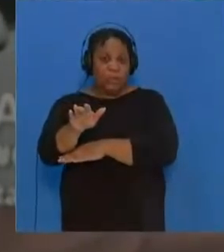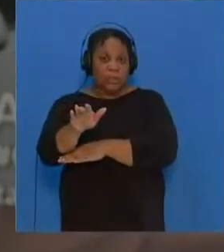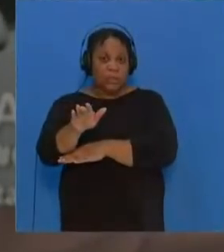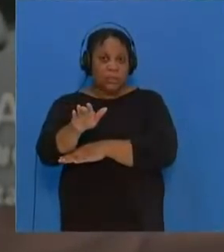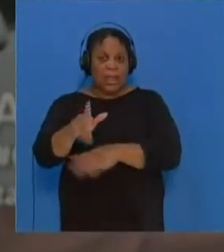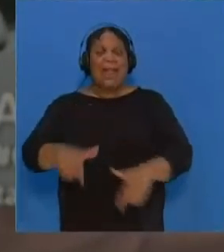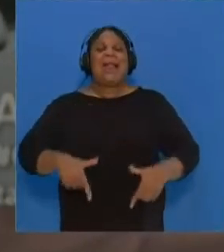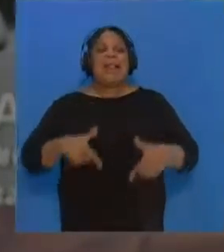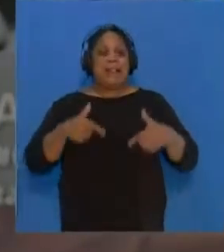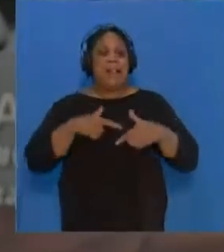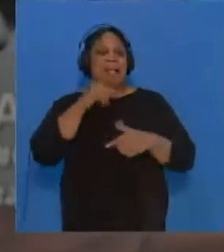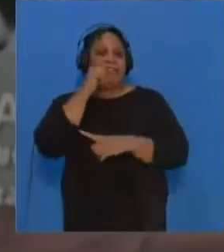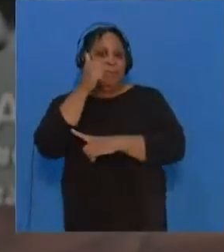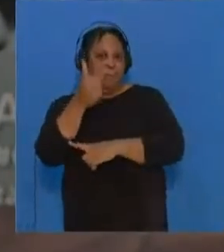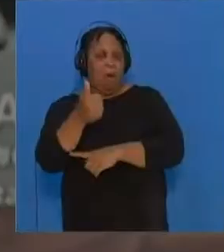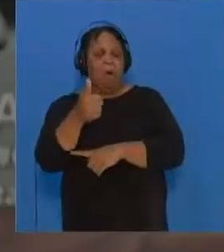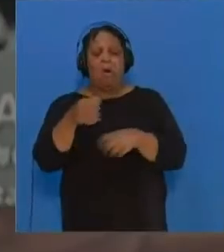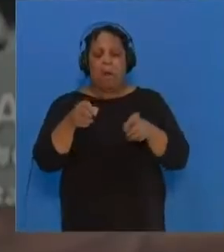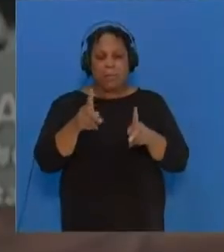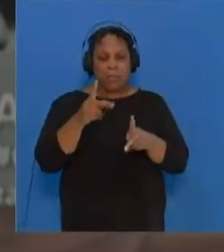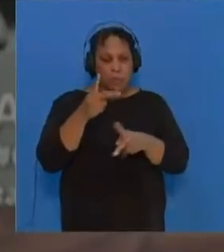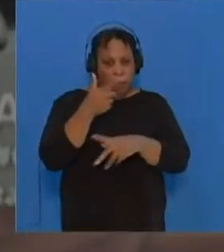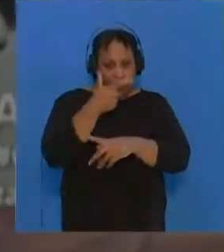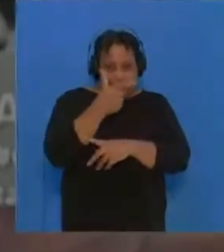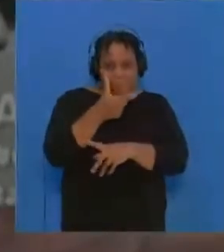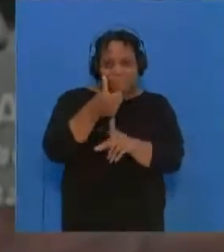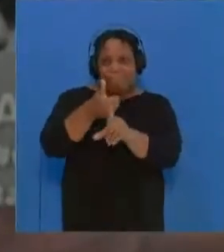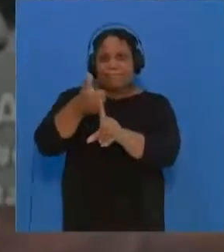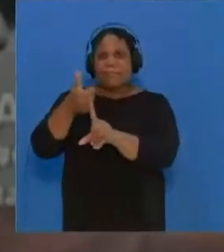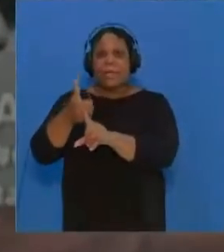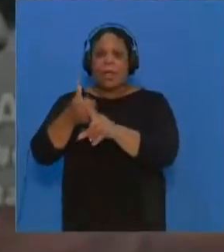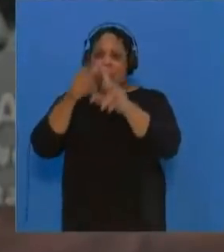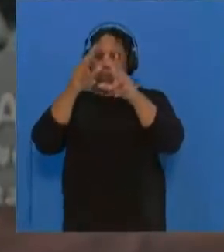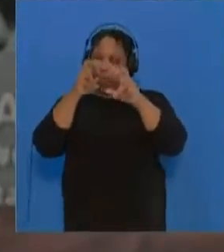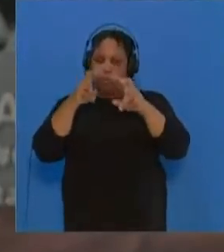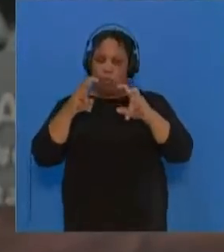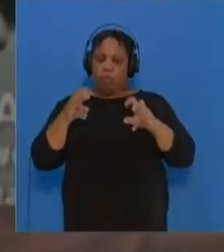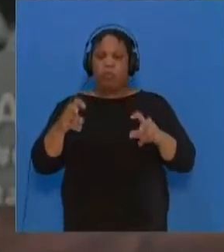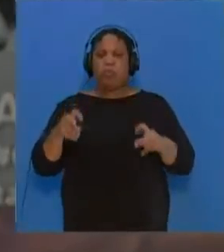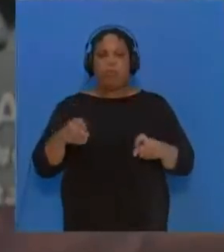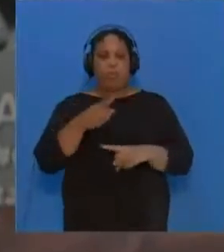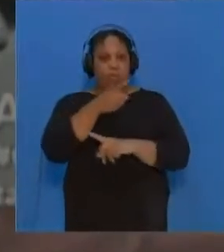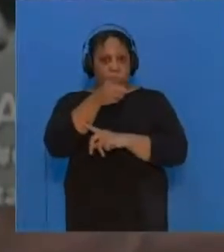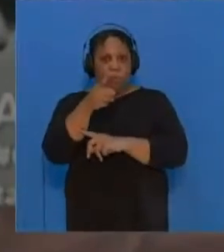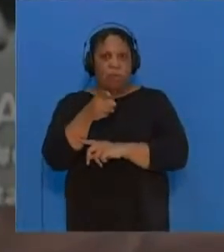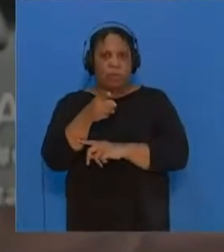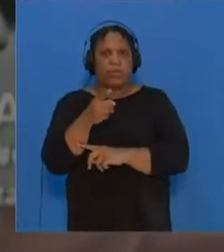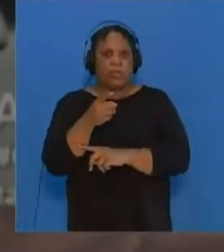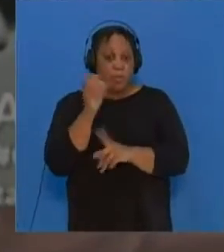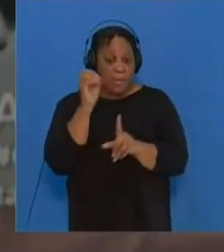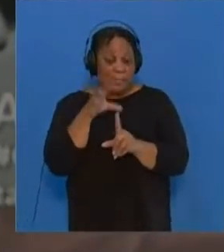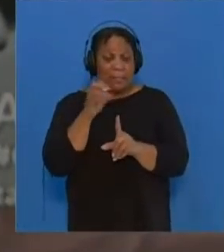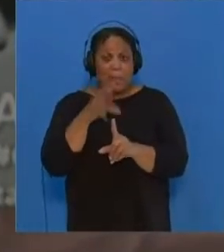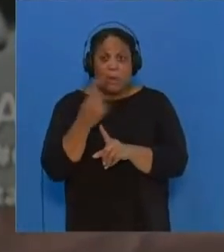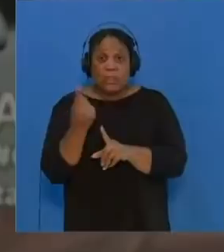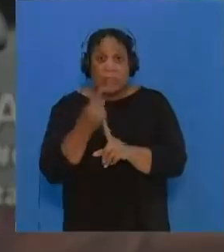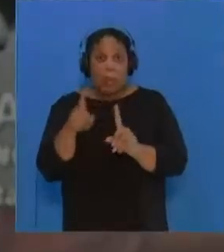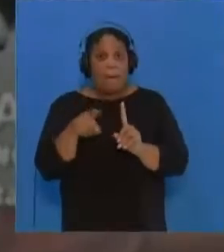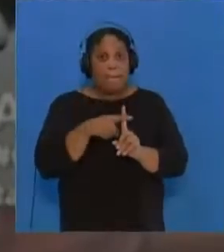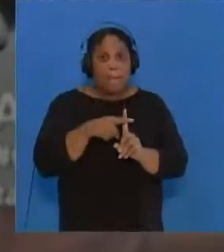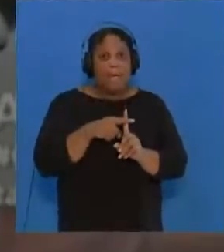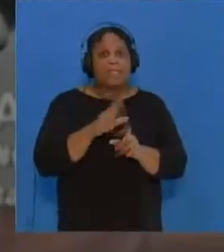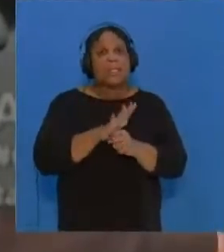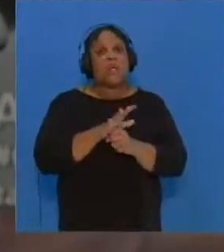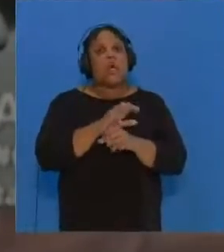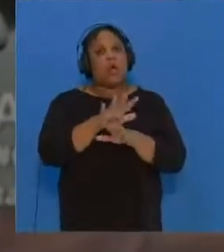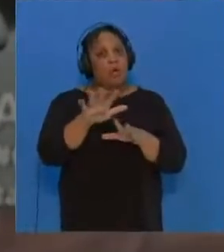go live tomorrow. So when you have an opportunity to see it, it asks a series of questions such as whether or not you've been exposed to someone that's positive for